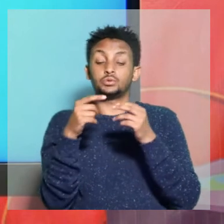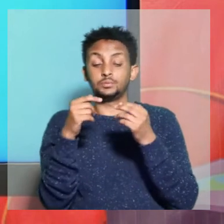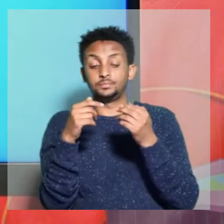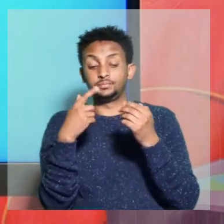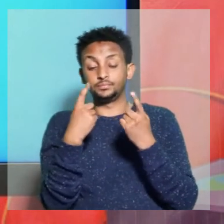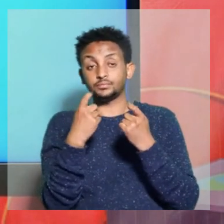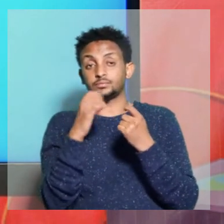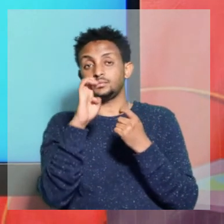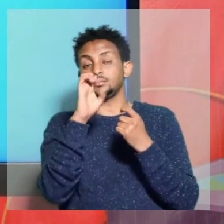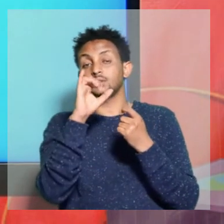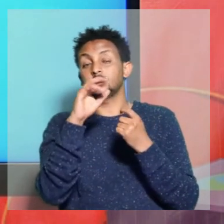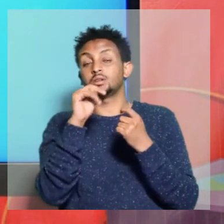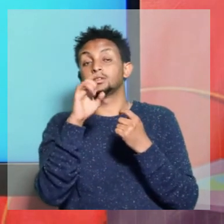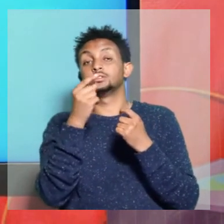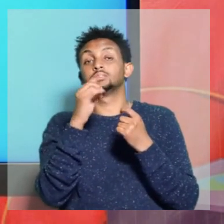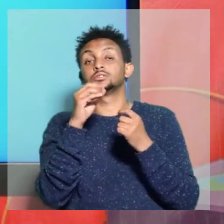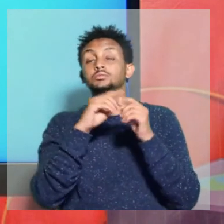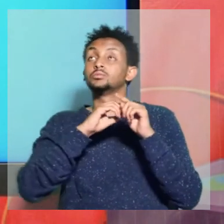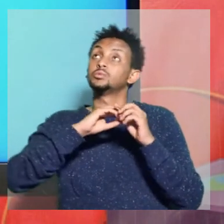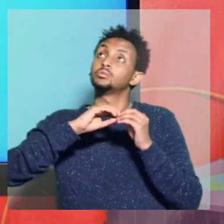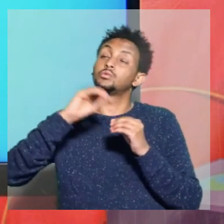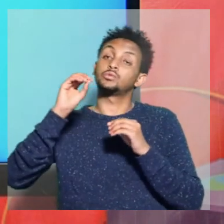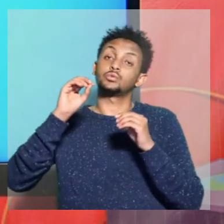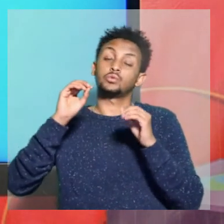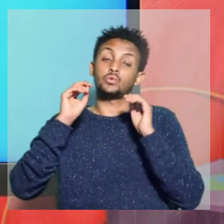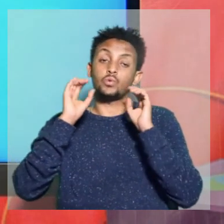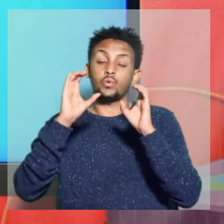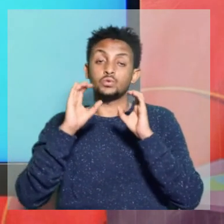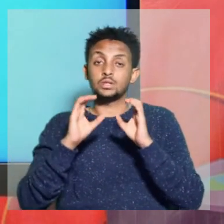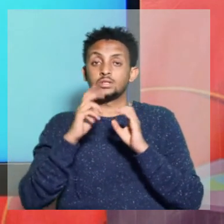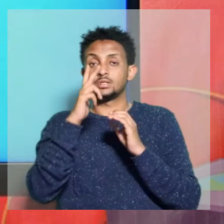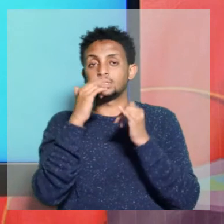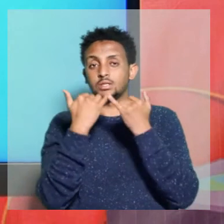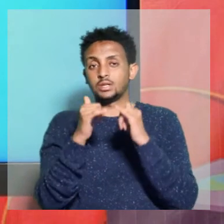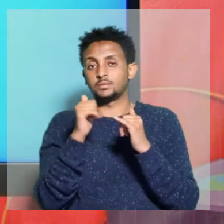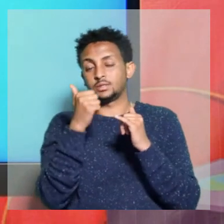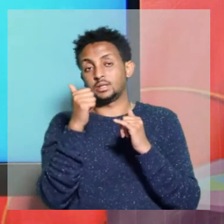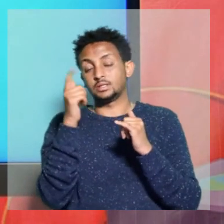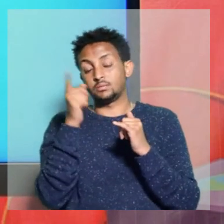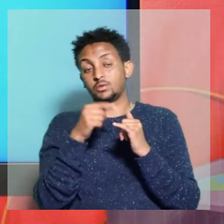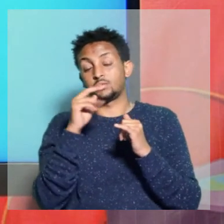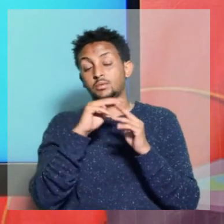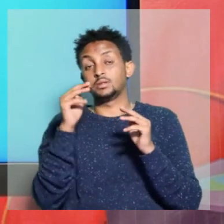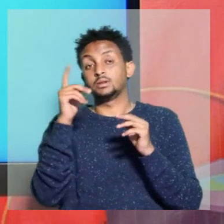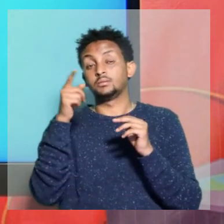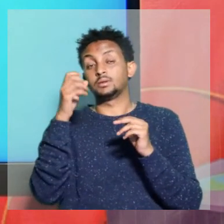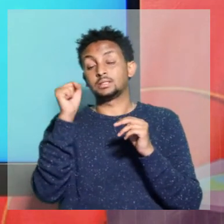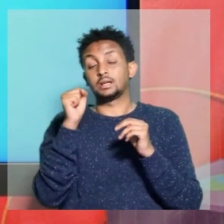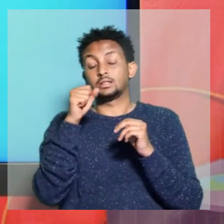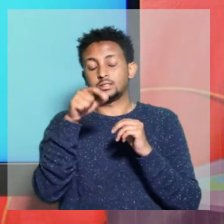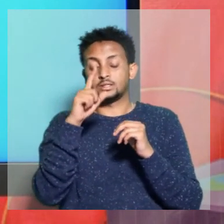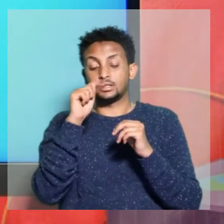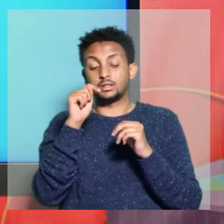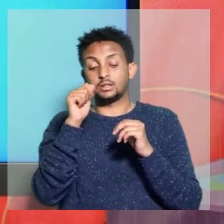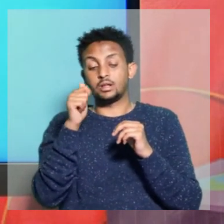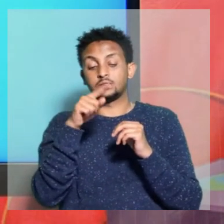turned on in a space, it's moving with a constant 3 times 10 to the power of 3 meters per second. But suddenly it's turned on